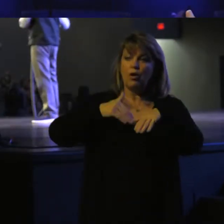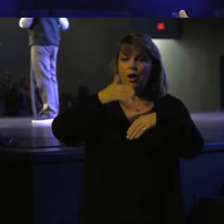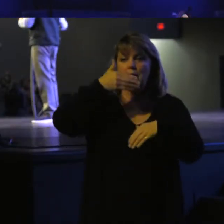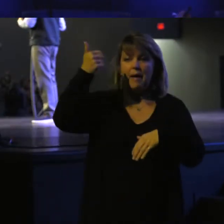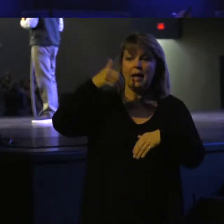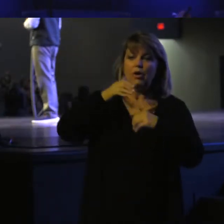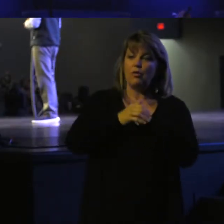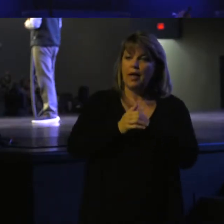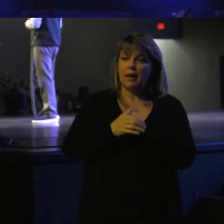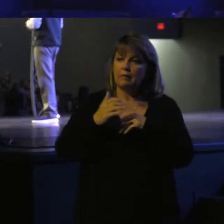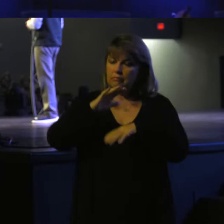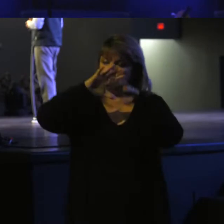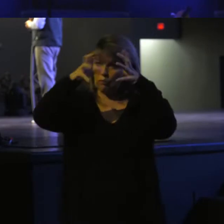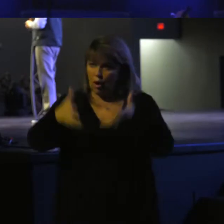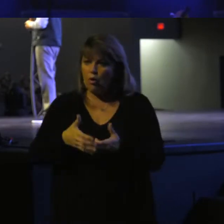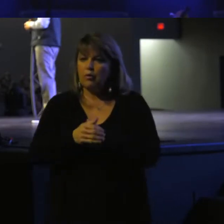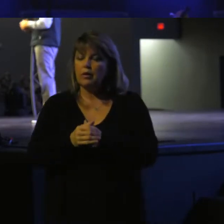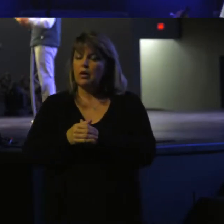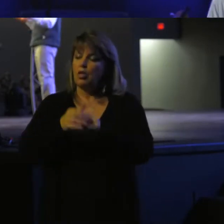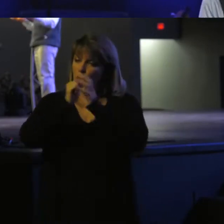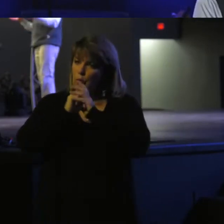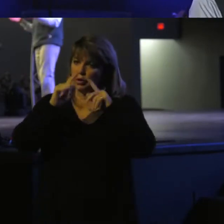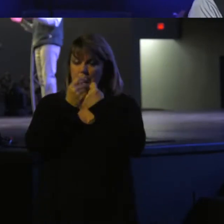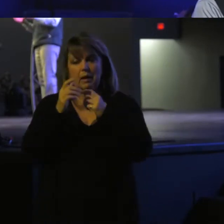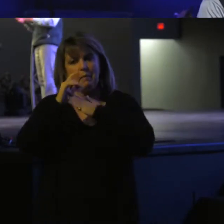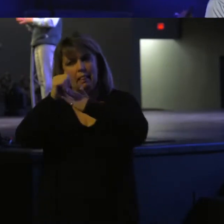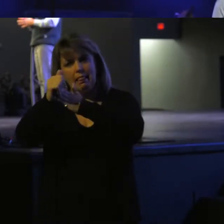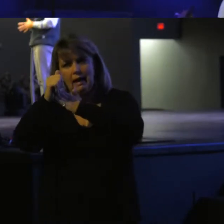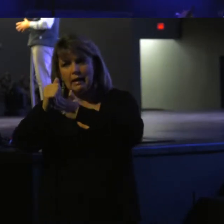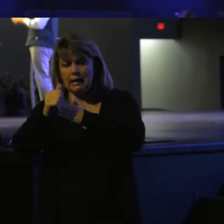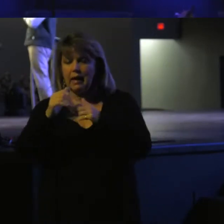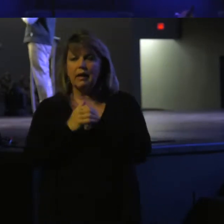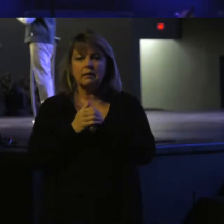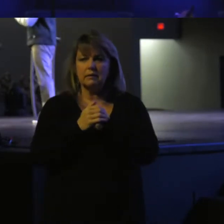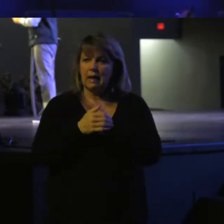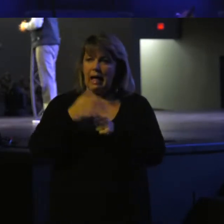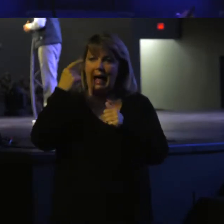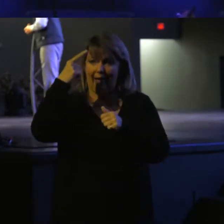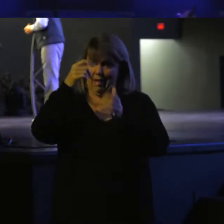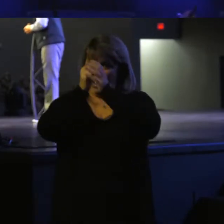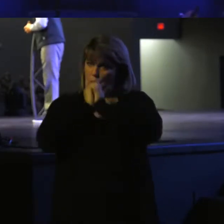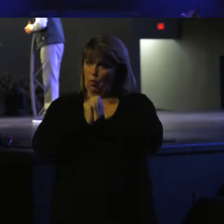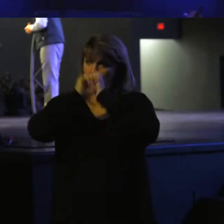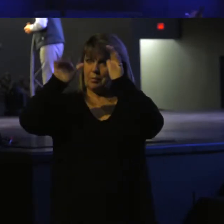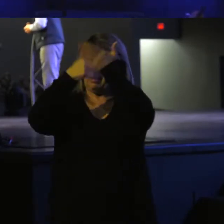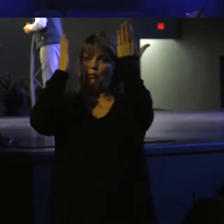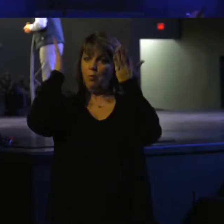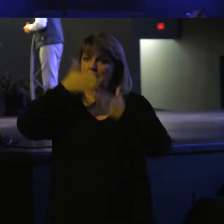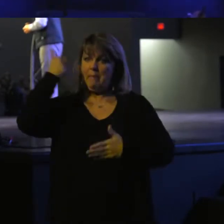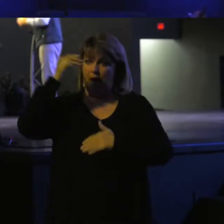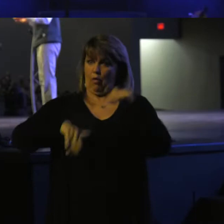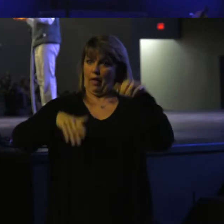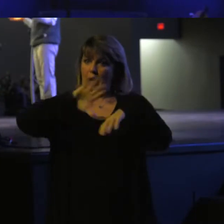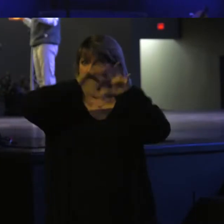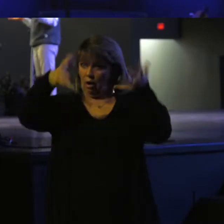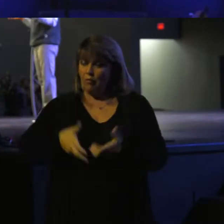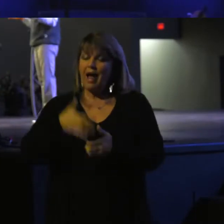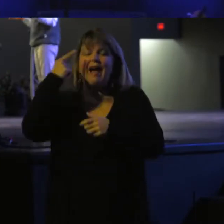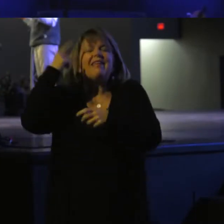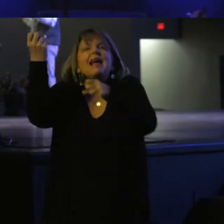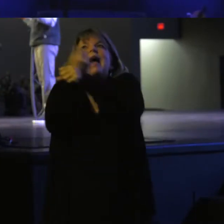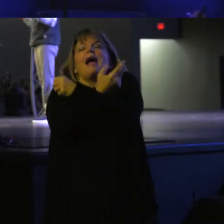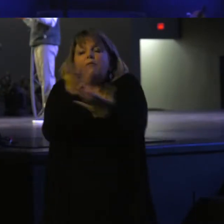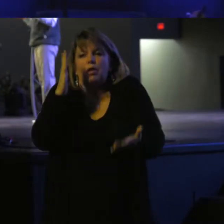great as the worship team has done this morning, leading us to the very throne of God, I think worship in heaven will be better than earth. I think